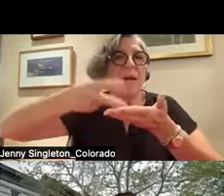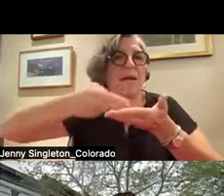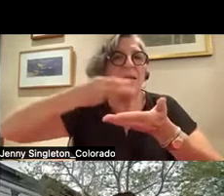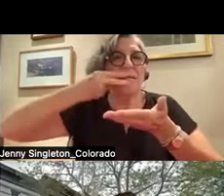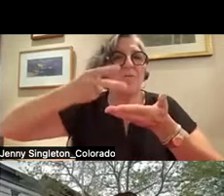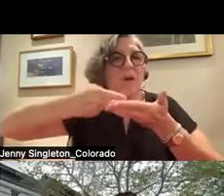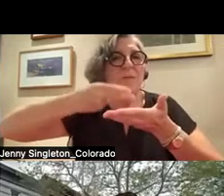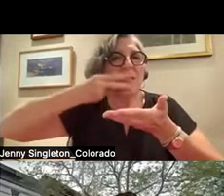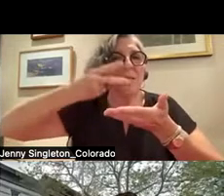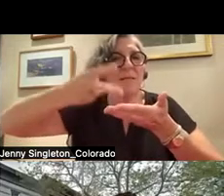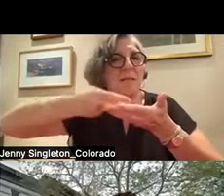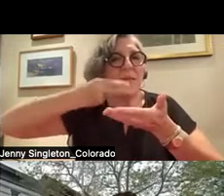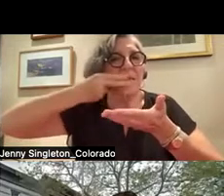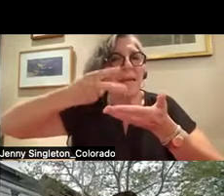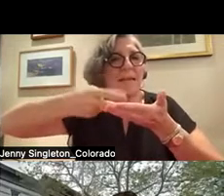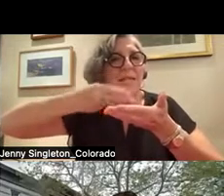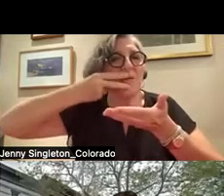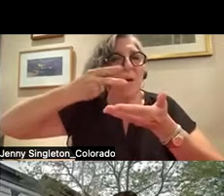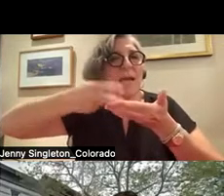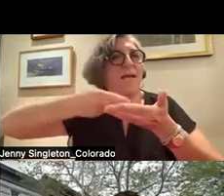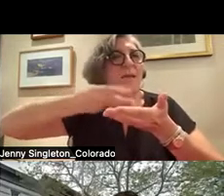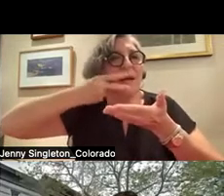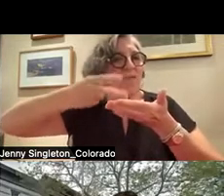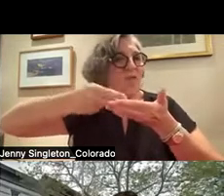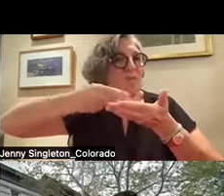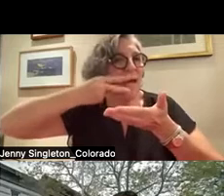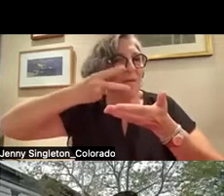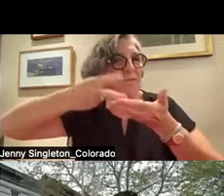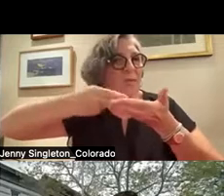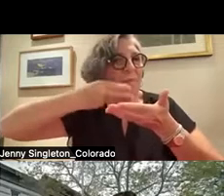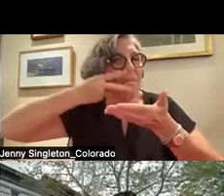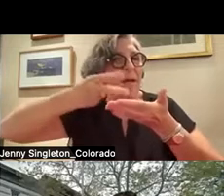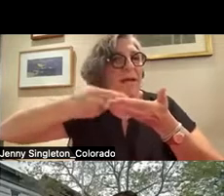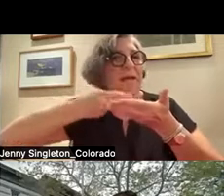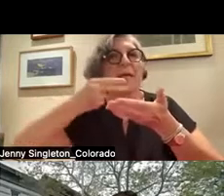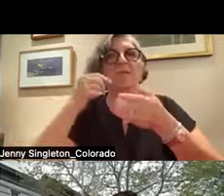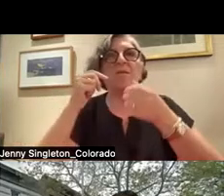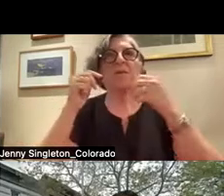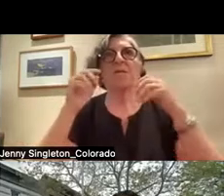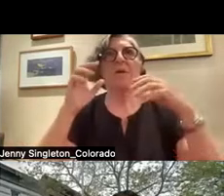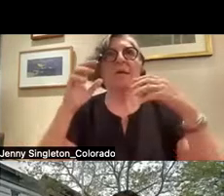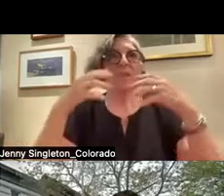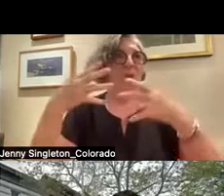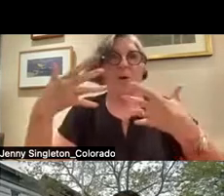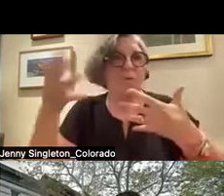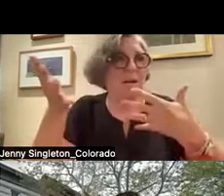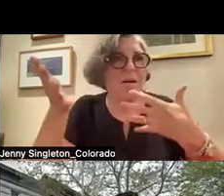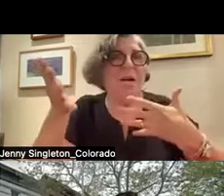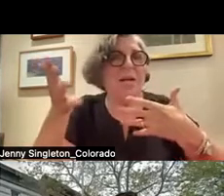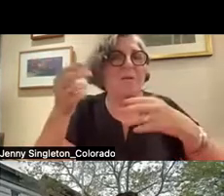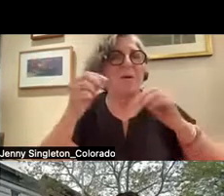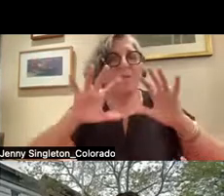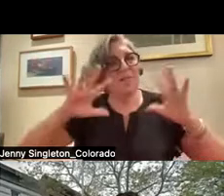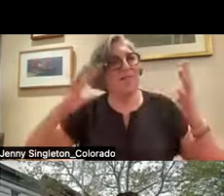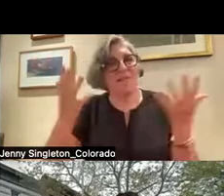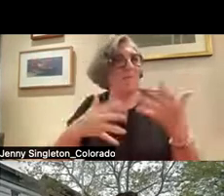you had chopsticks and typically ate this way, you might choose that form, right? So they're both